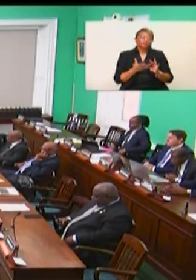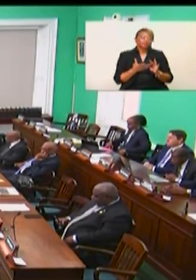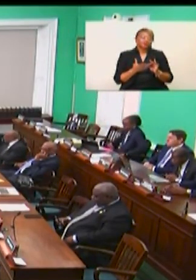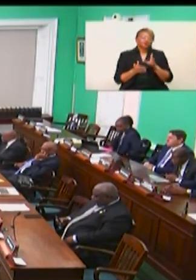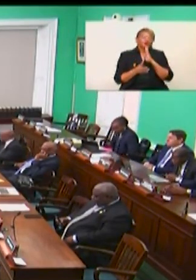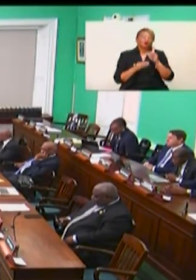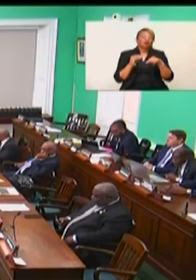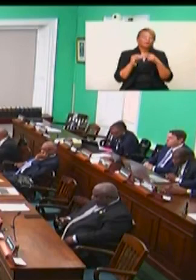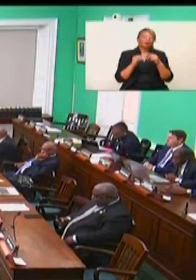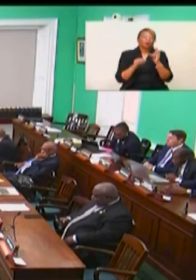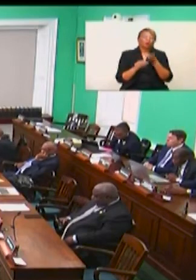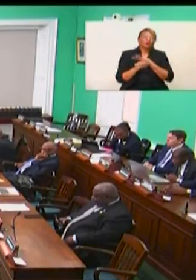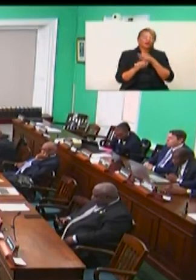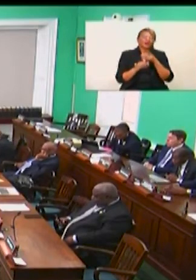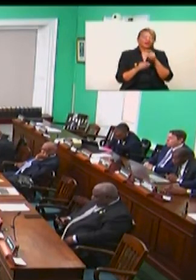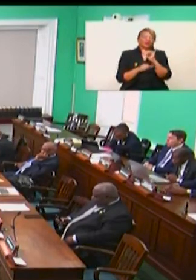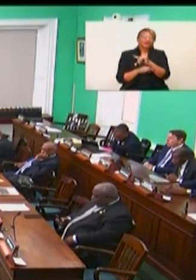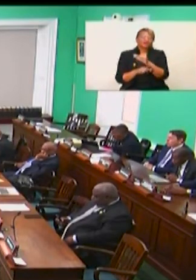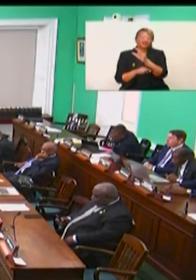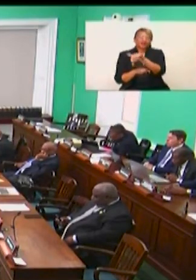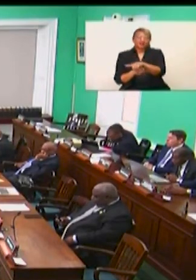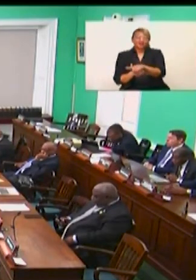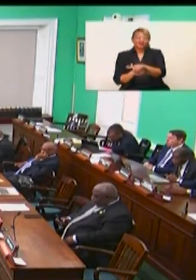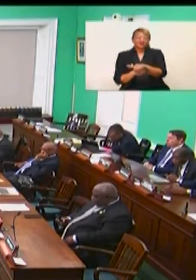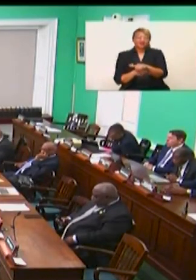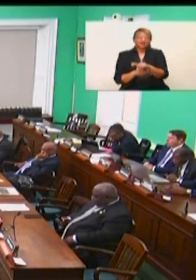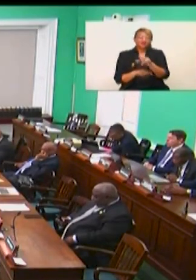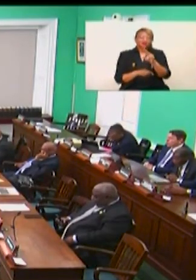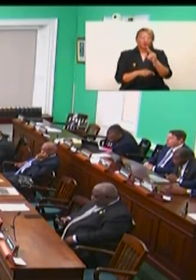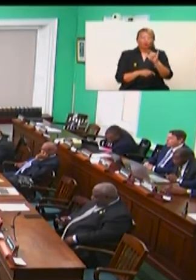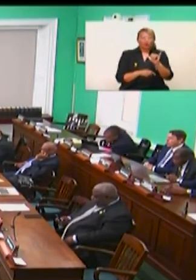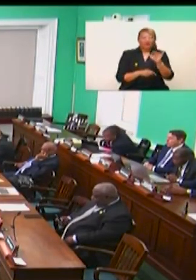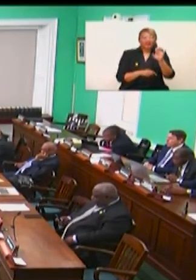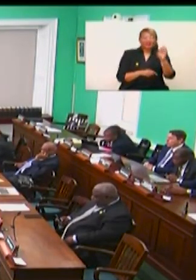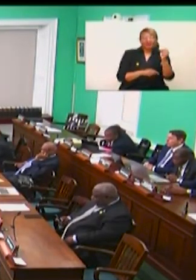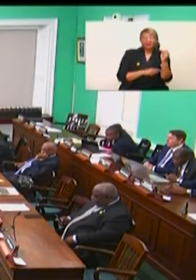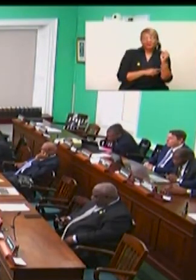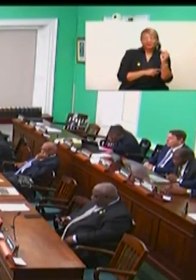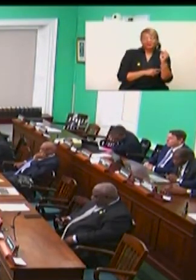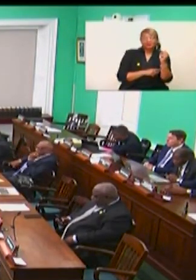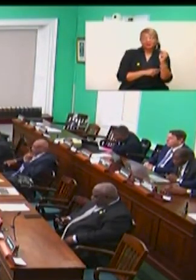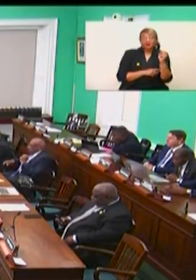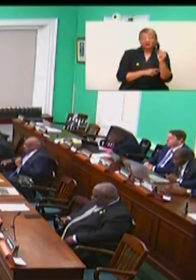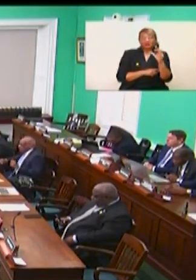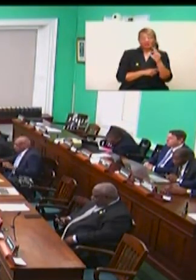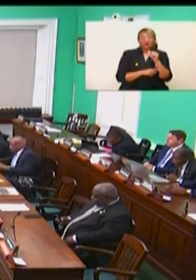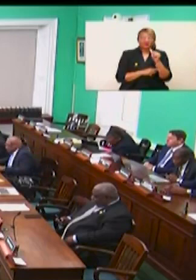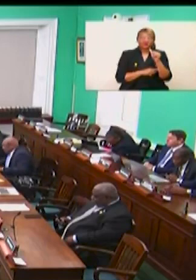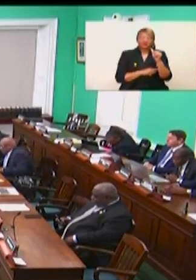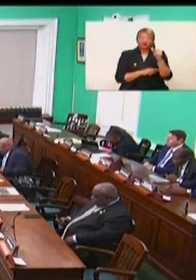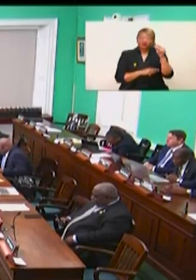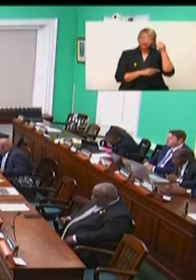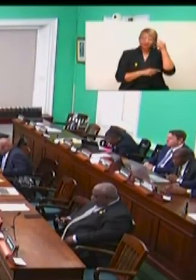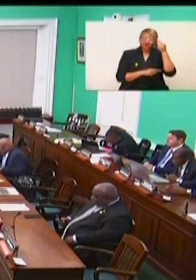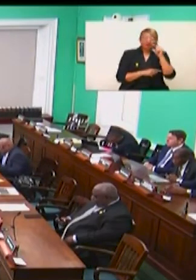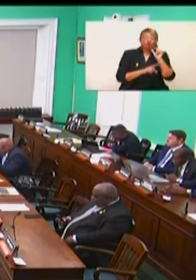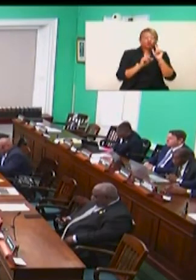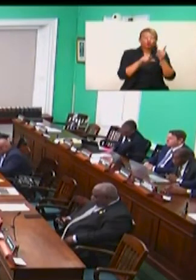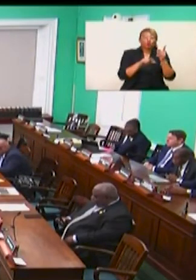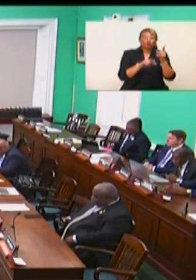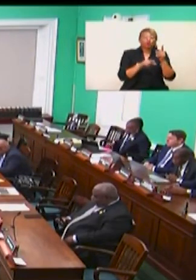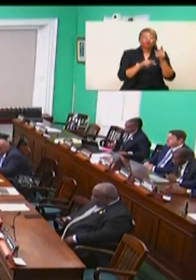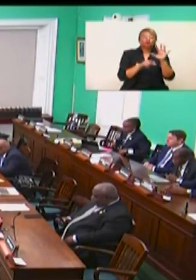You talk about we getting this, there is this establishment of a YES. Who is that? That ain't the government. That money don't go to